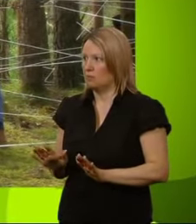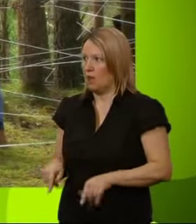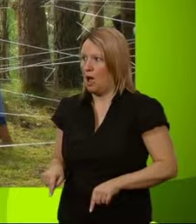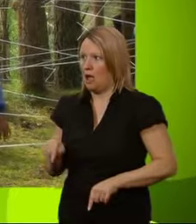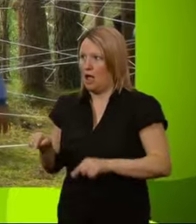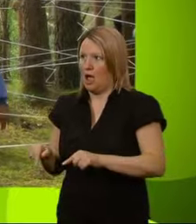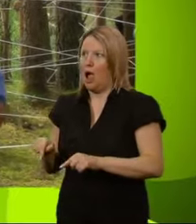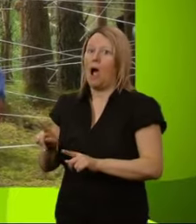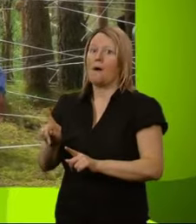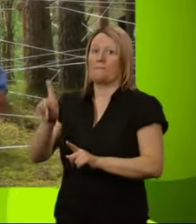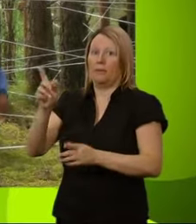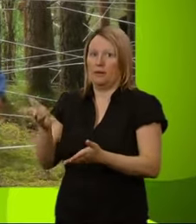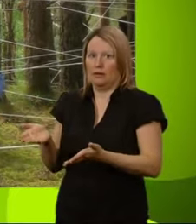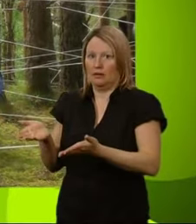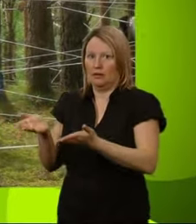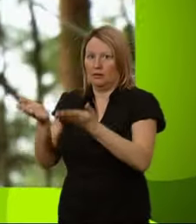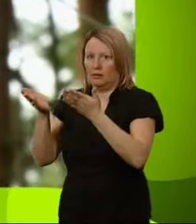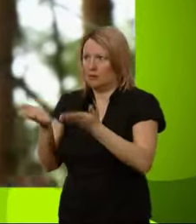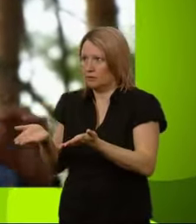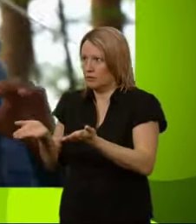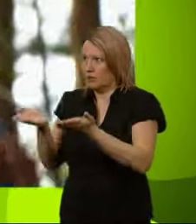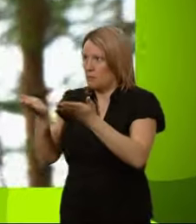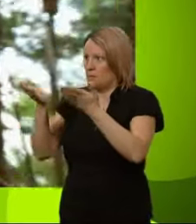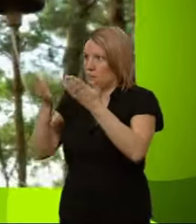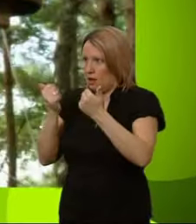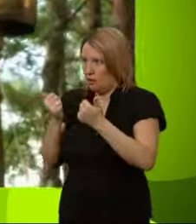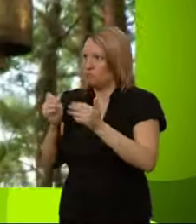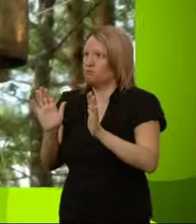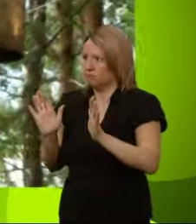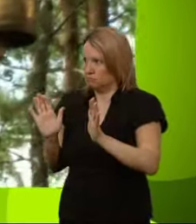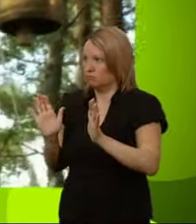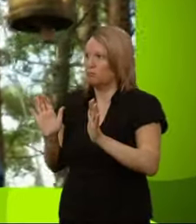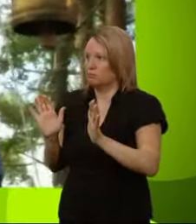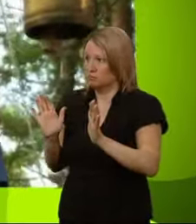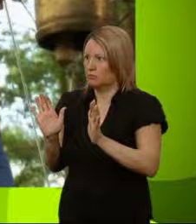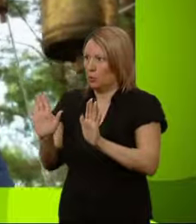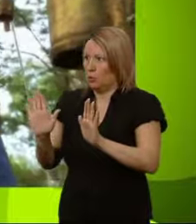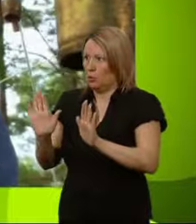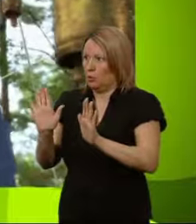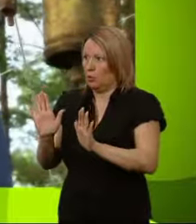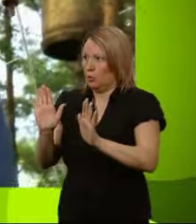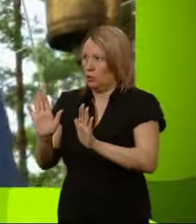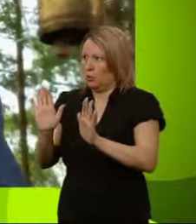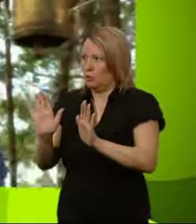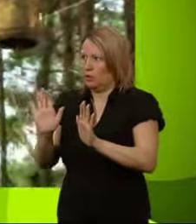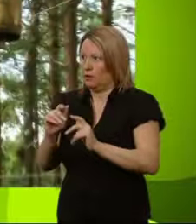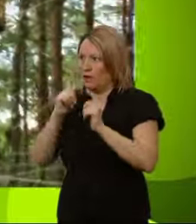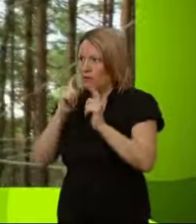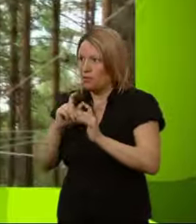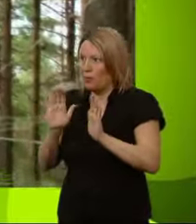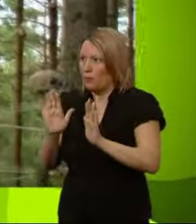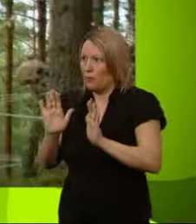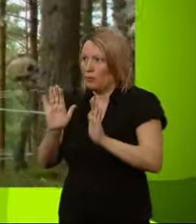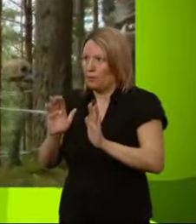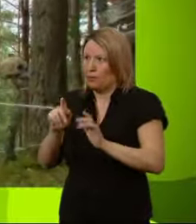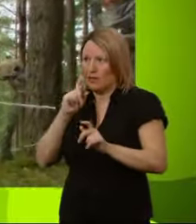leg nice and high. But right. Don't go. Yeah, I think you can stand up. Yeah, you can stand up. Whoa. That's it. Yeah. Okay. Just be really careful now.